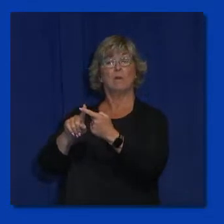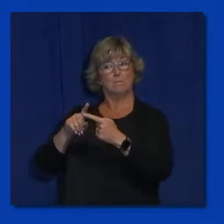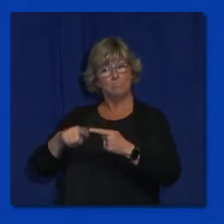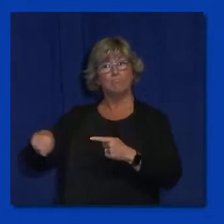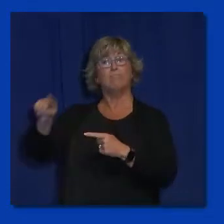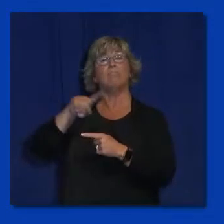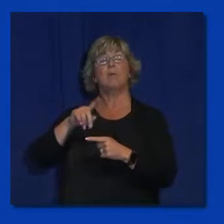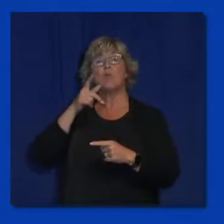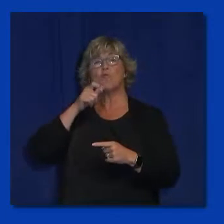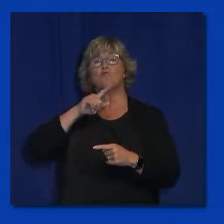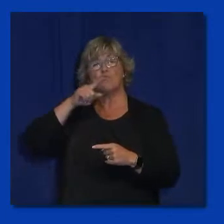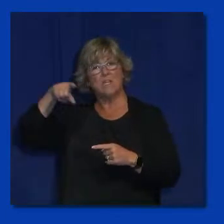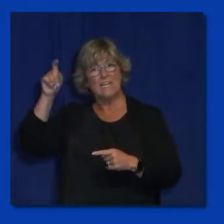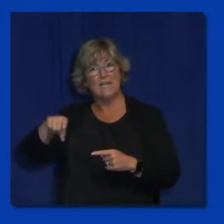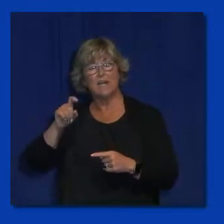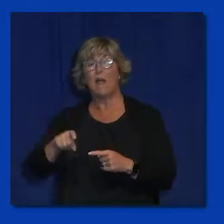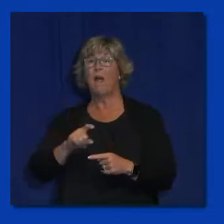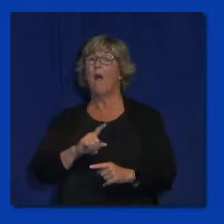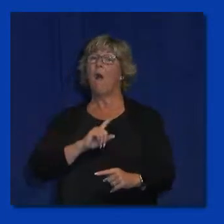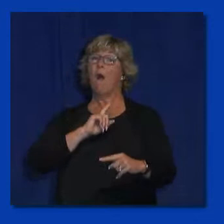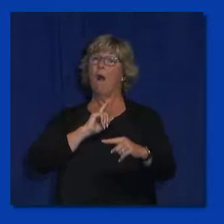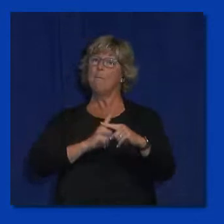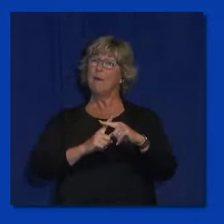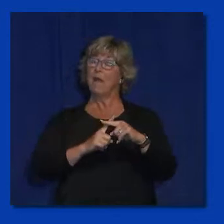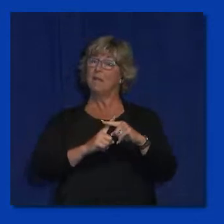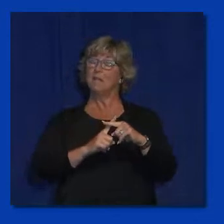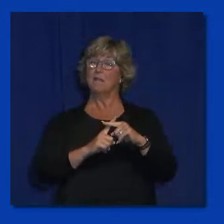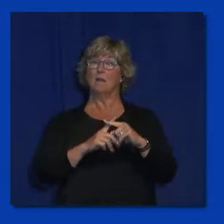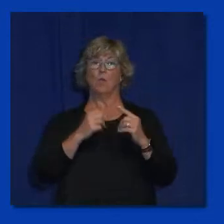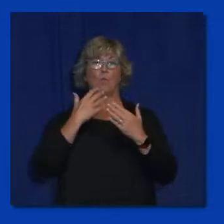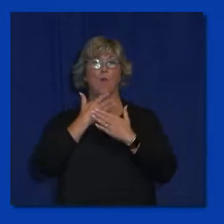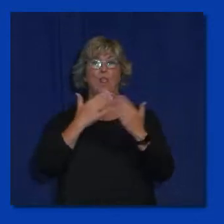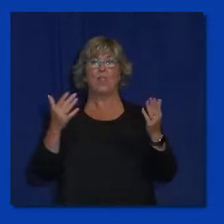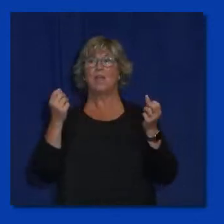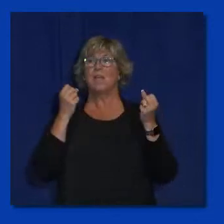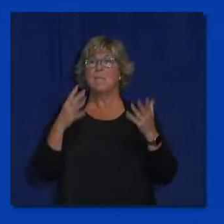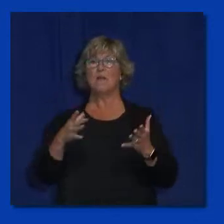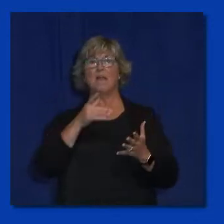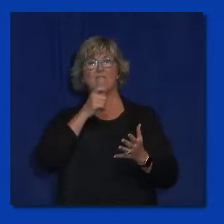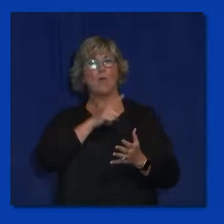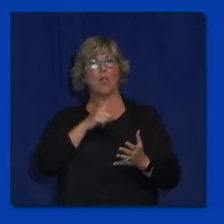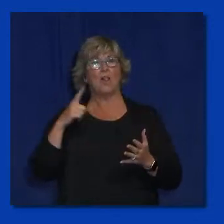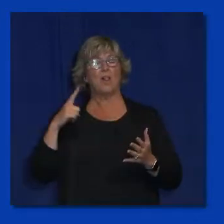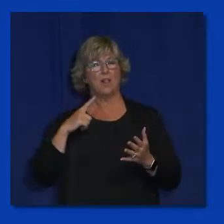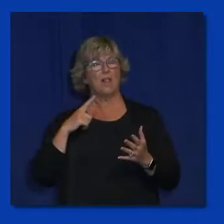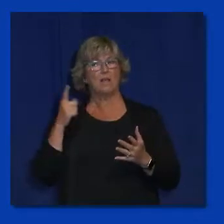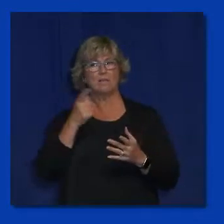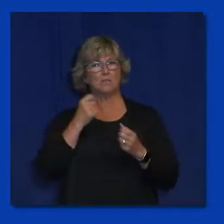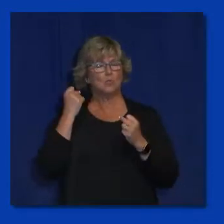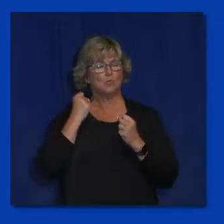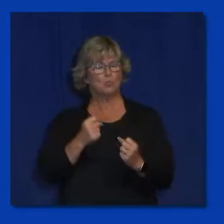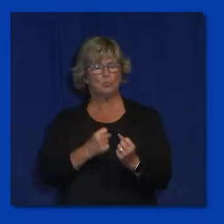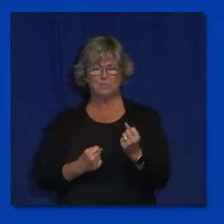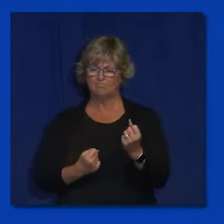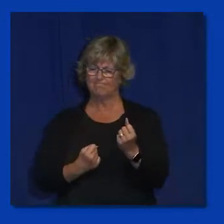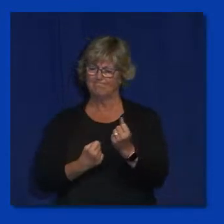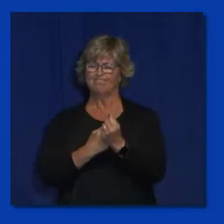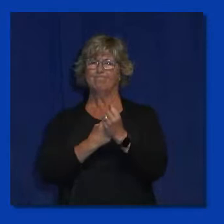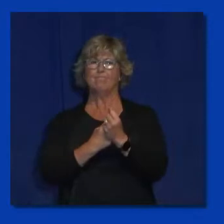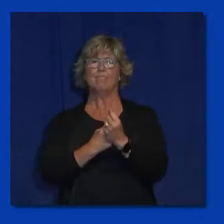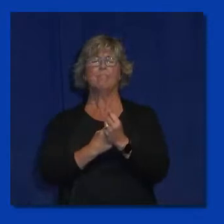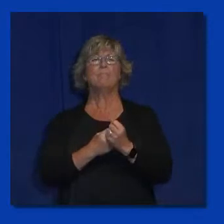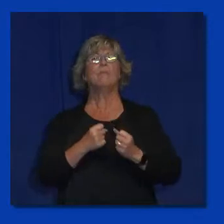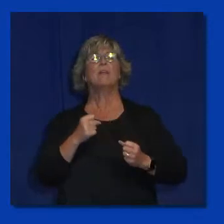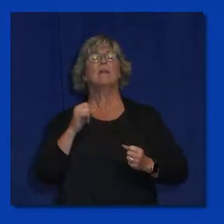of those most in need. In addition, and I want to thank so many members of the legislature for their strong advocacy and support, and Senator